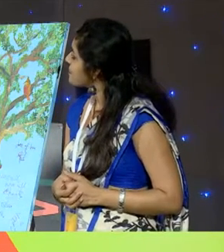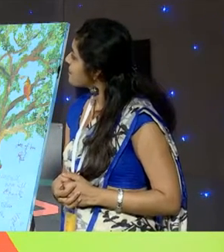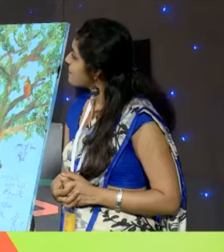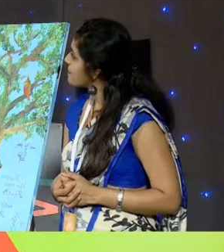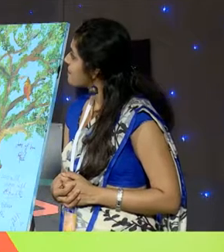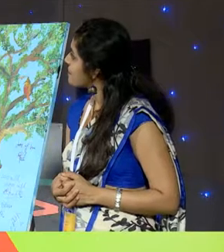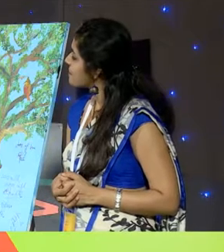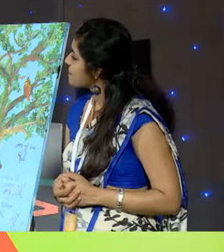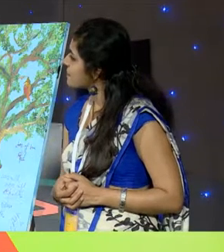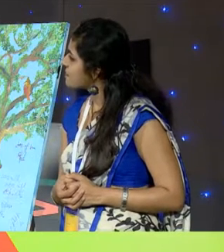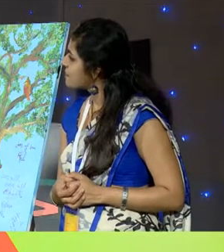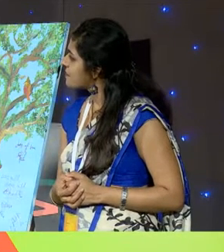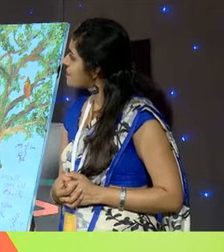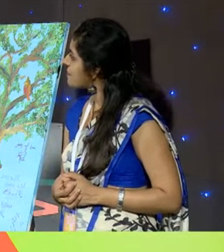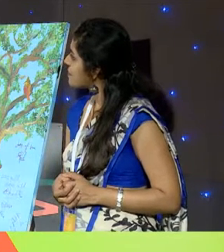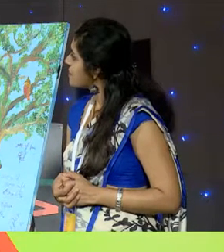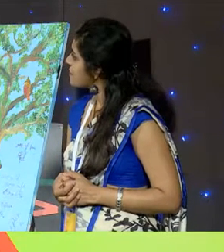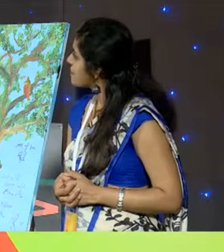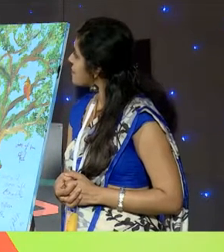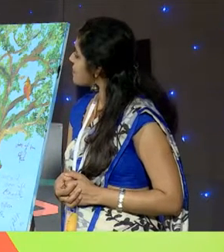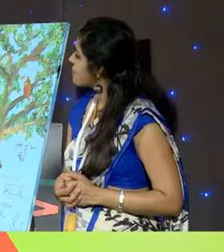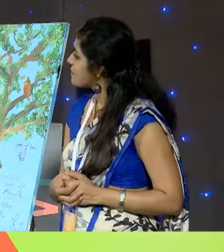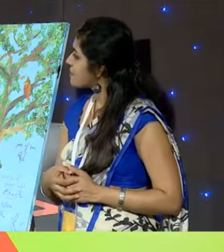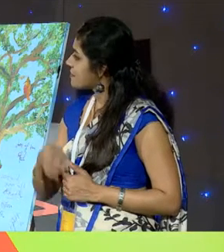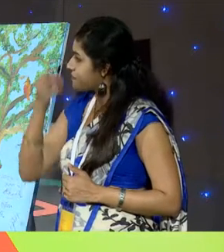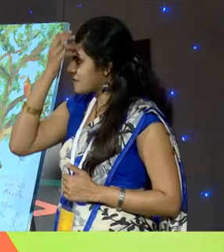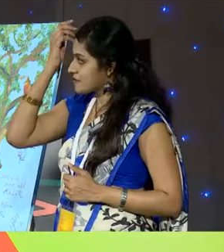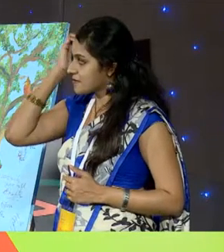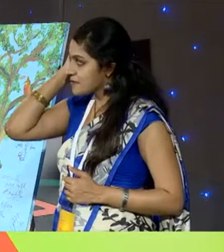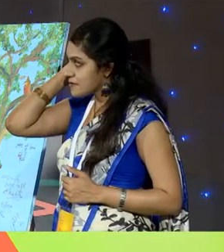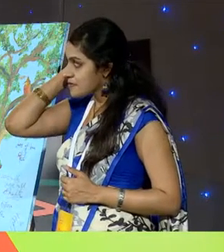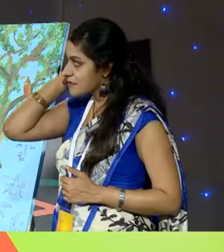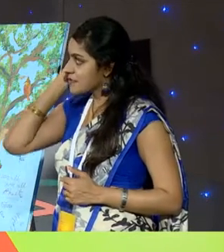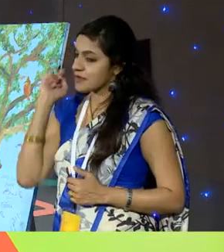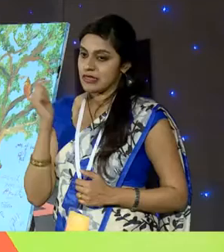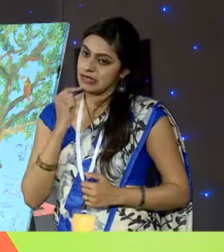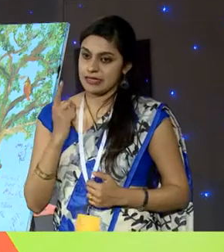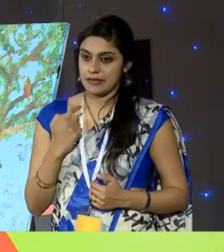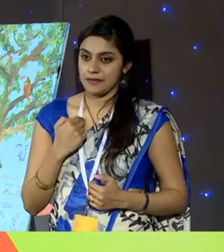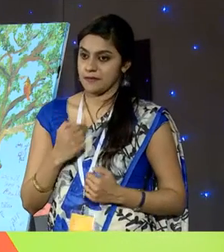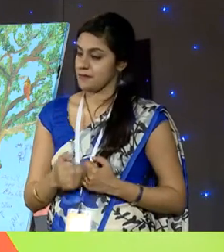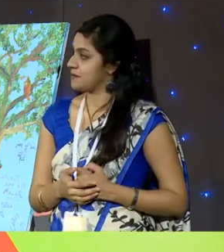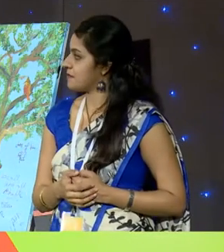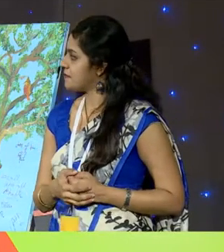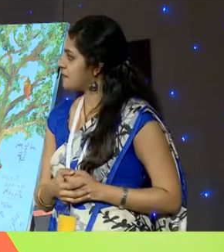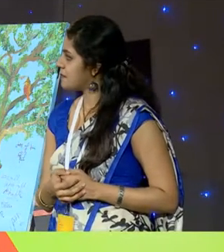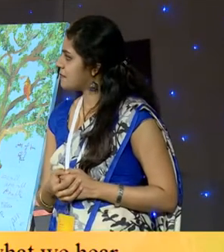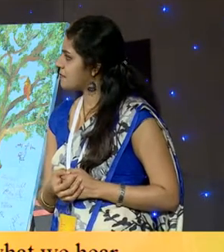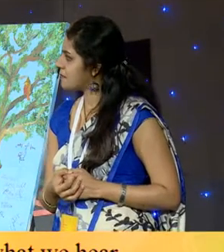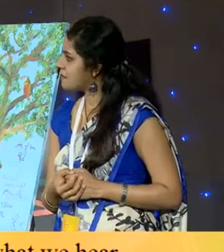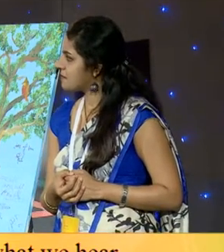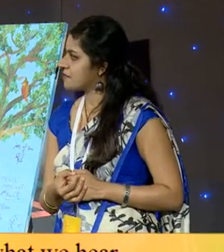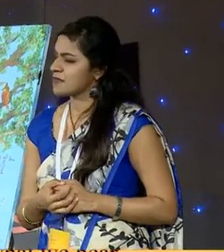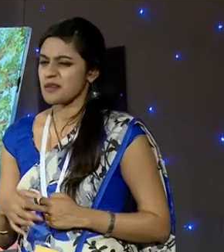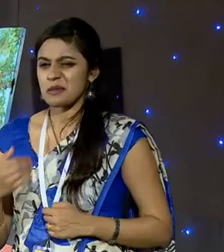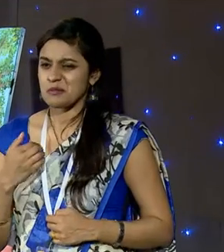actually the event that spun my life in a different direction. I was a normal kid with normal